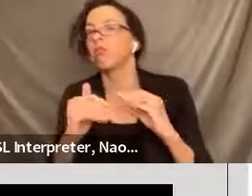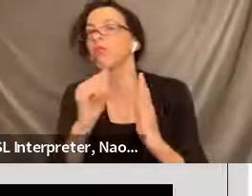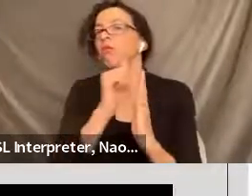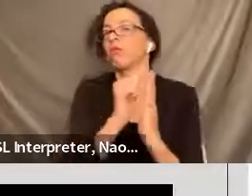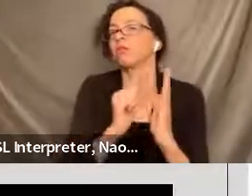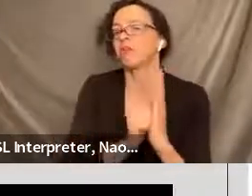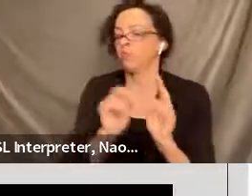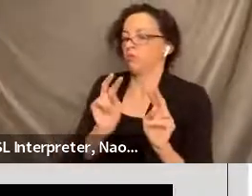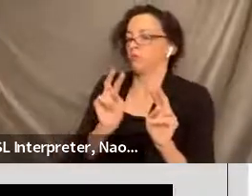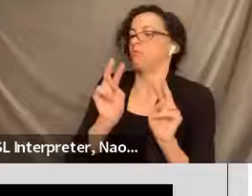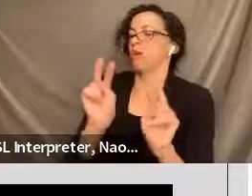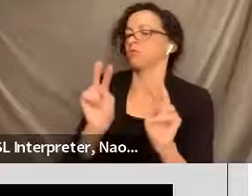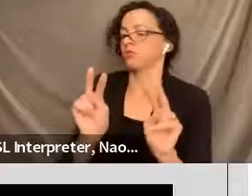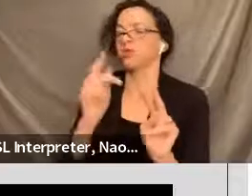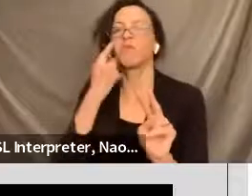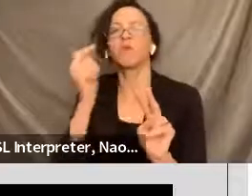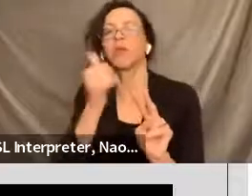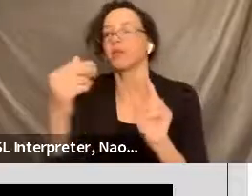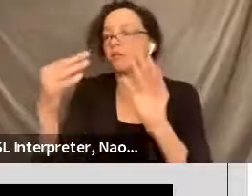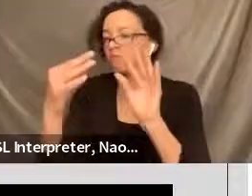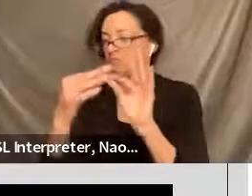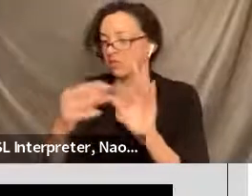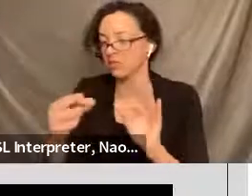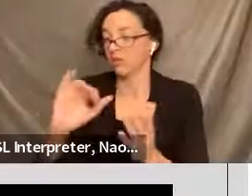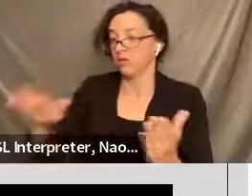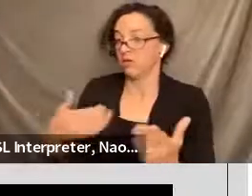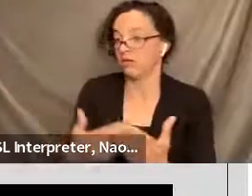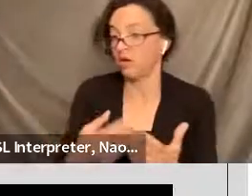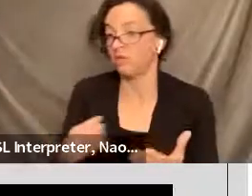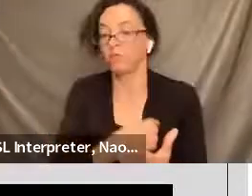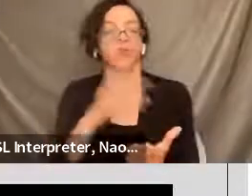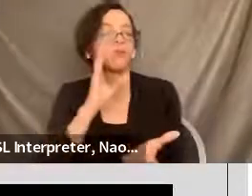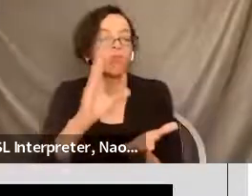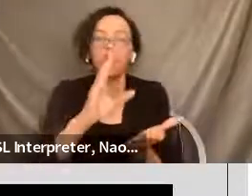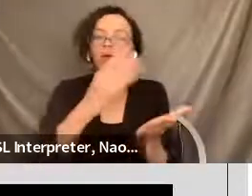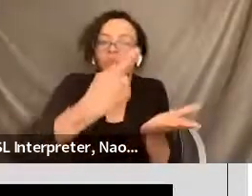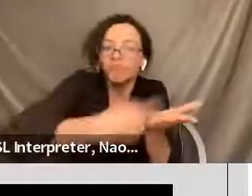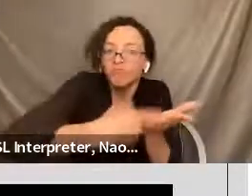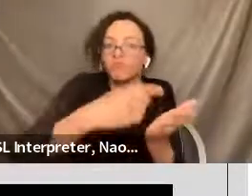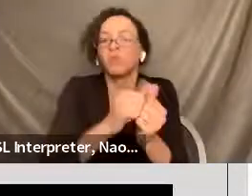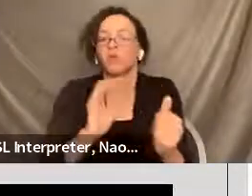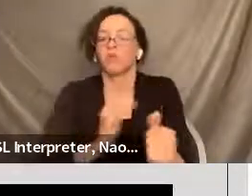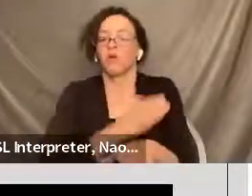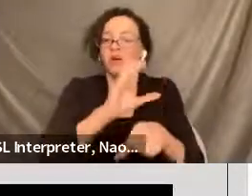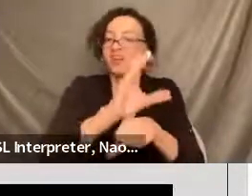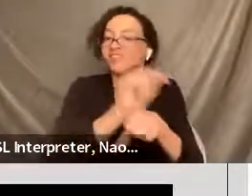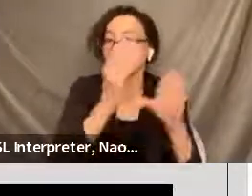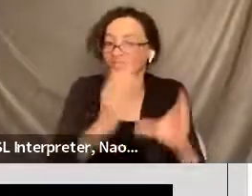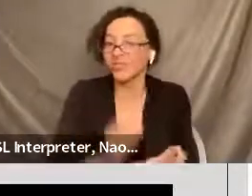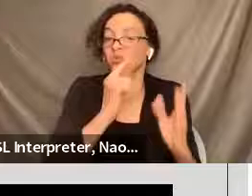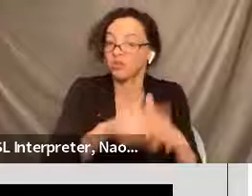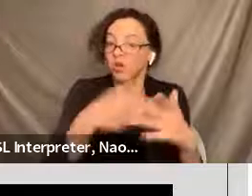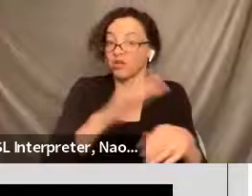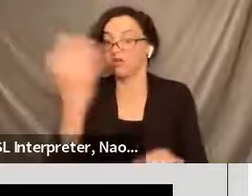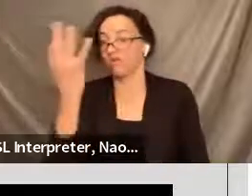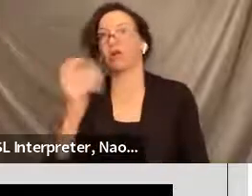those ideas to our consultant, who is starting with us on Friday. I'm so excited. Our first meeting is